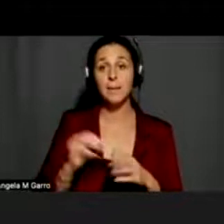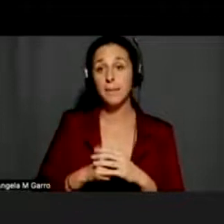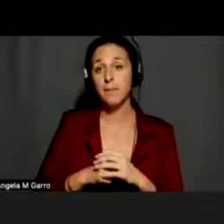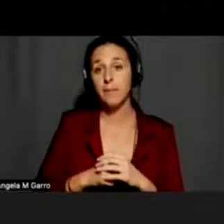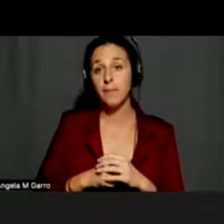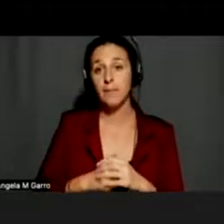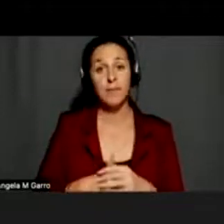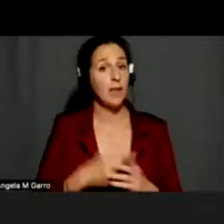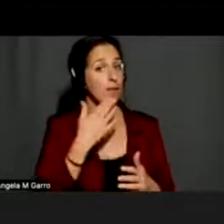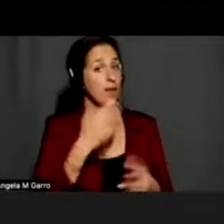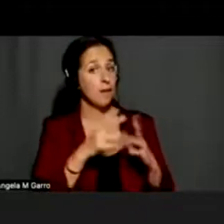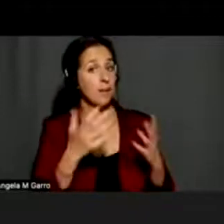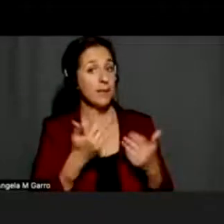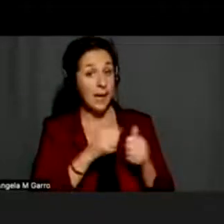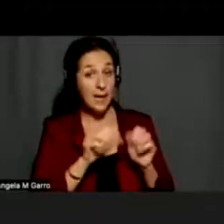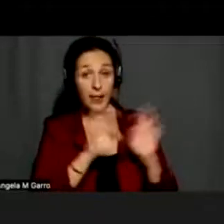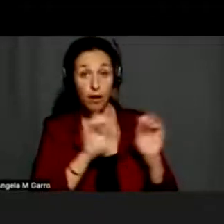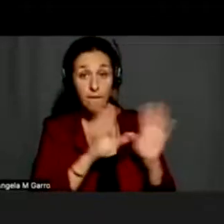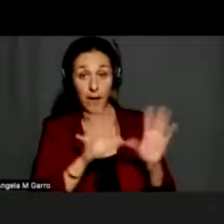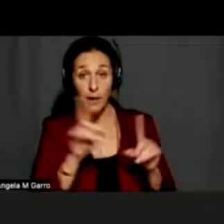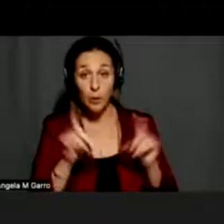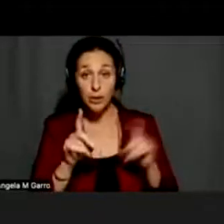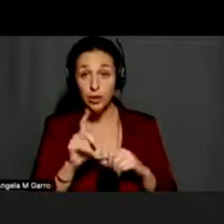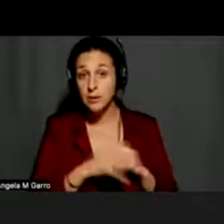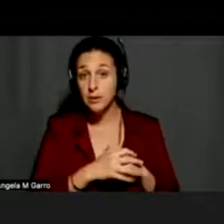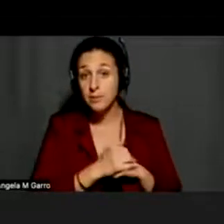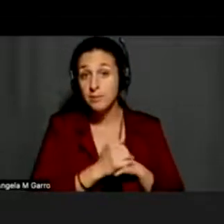Thank you very much. Are there any clarifying questions?